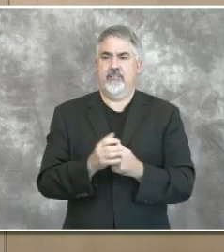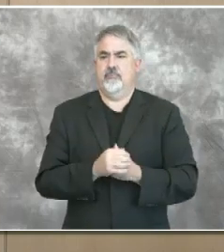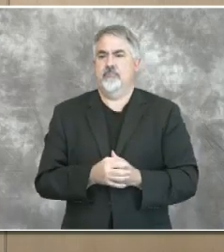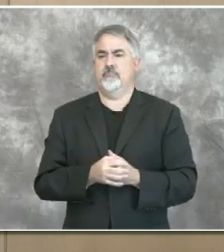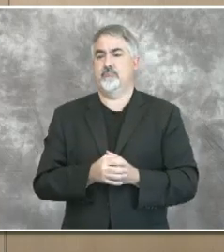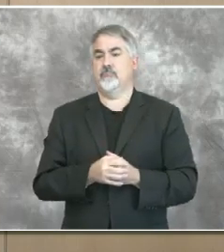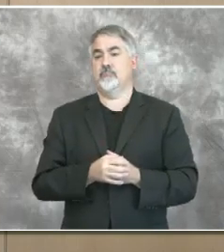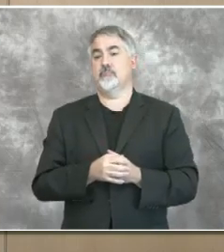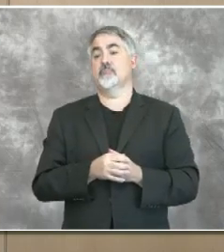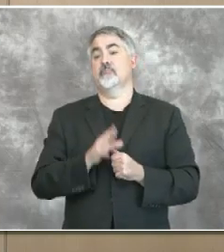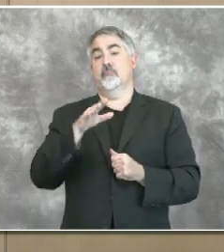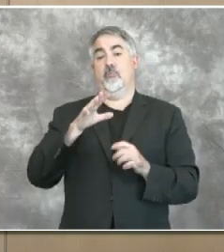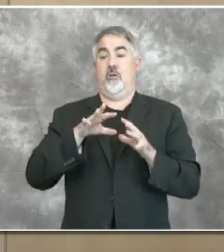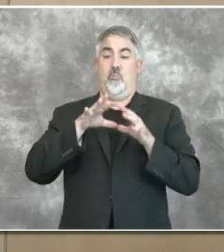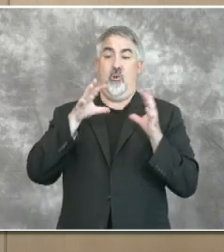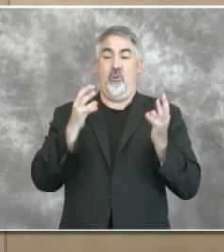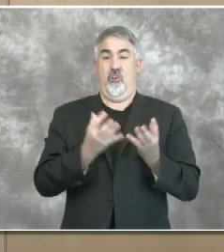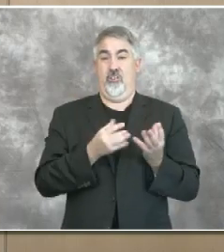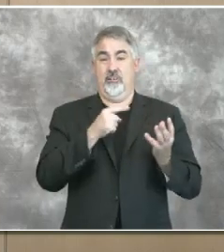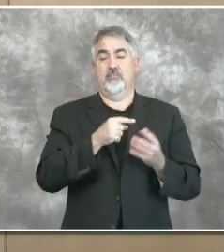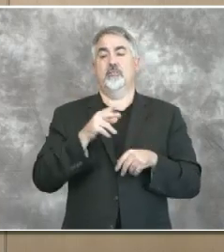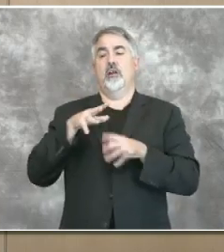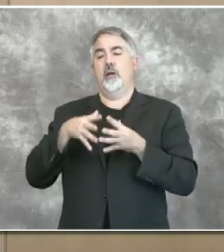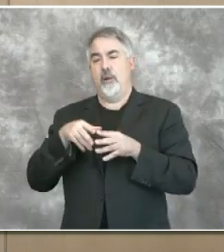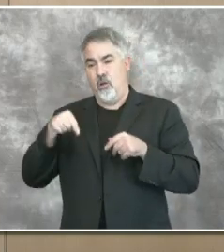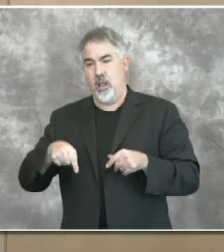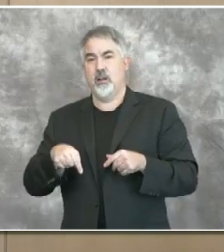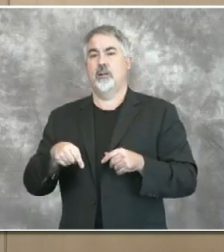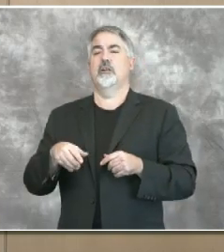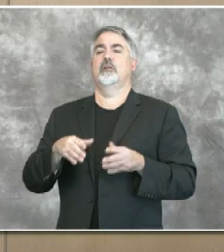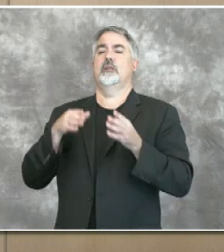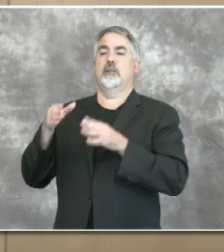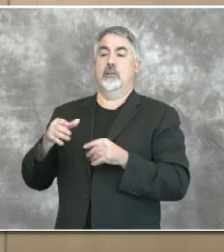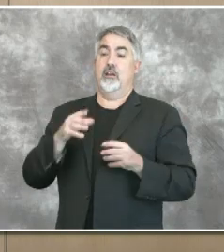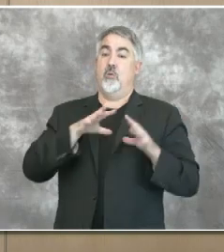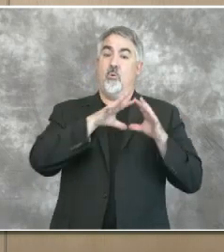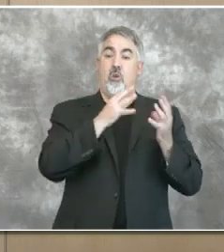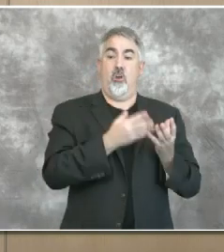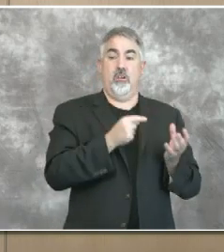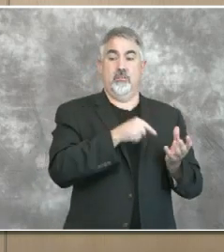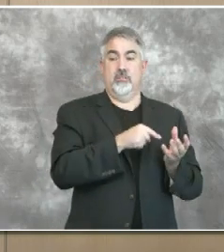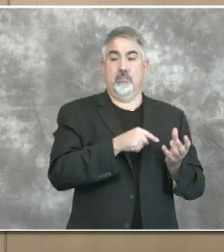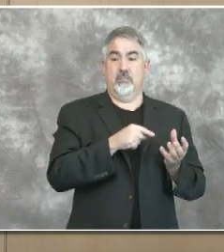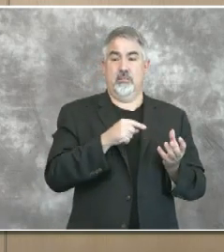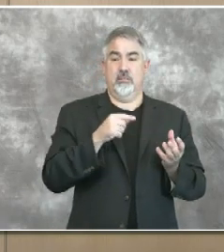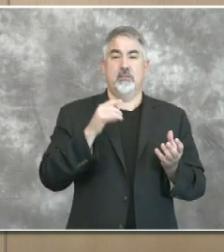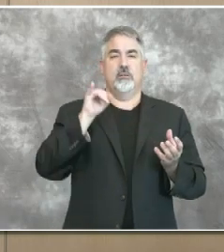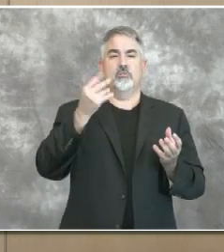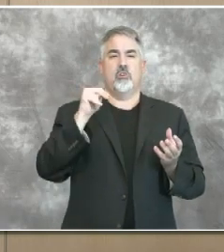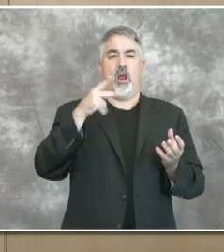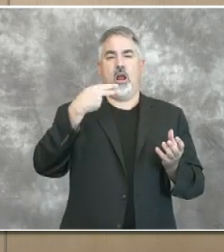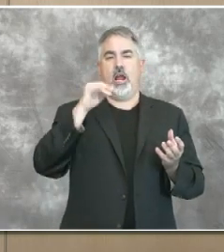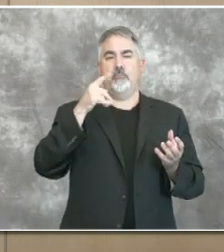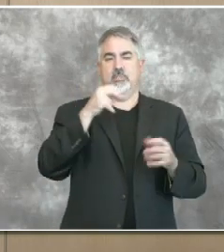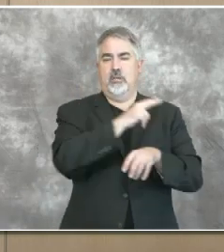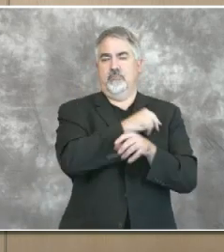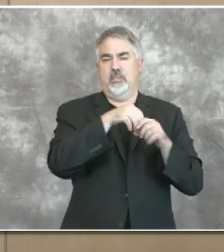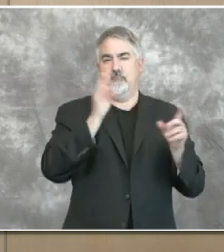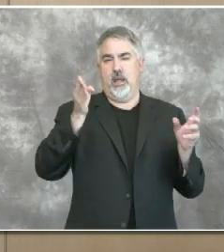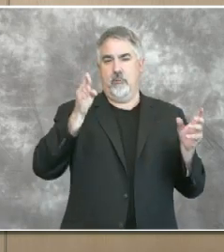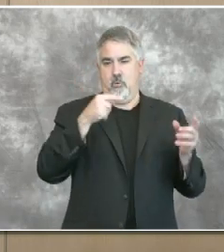state statistics, today's numbers are based on data from the Johns Hopkins dashboard this morning at approximately 10